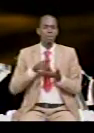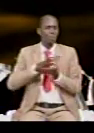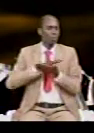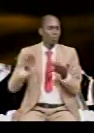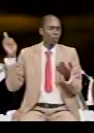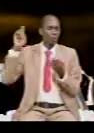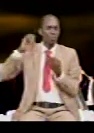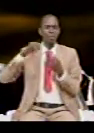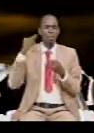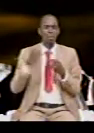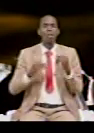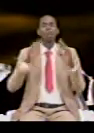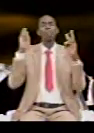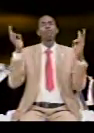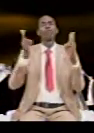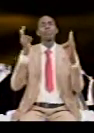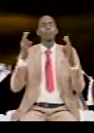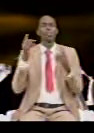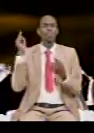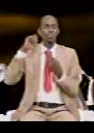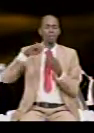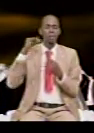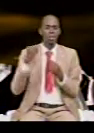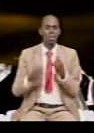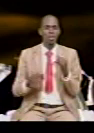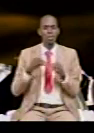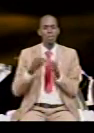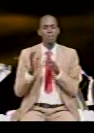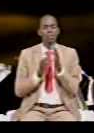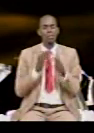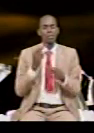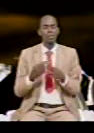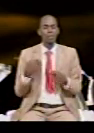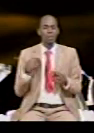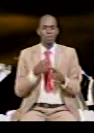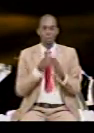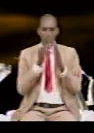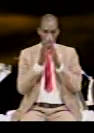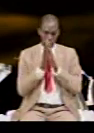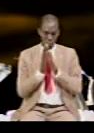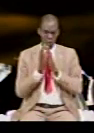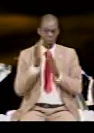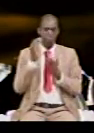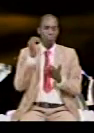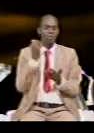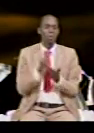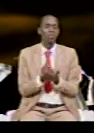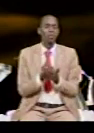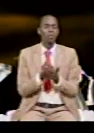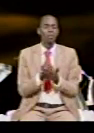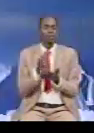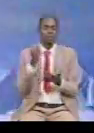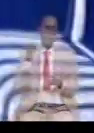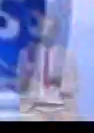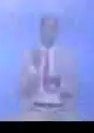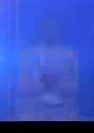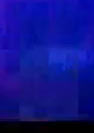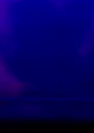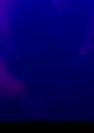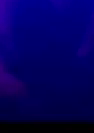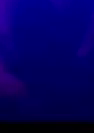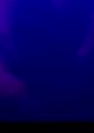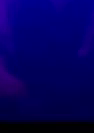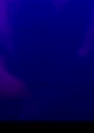end. In Jesus' name we pray. Amen. Amen.